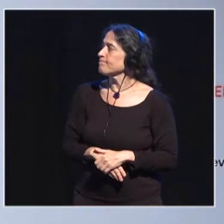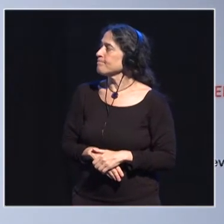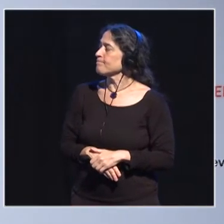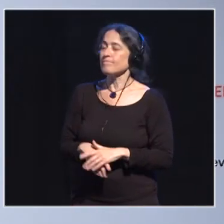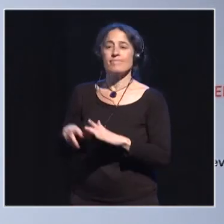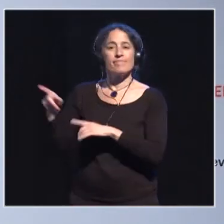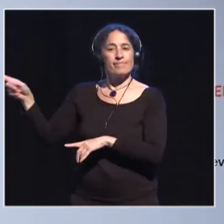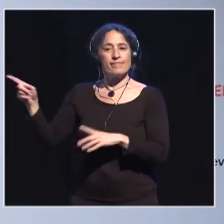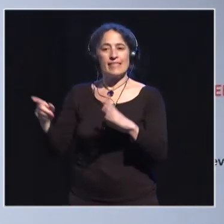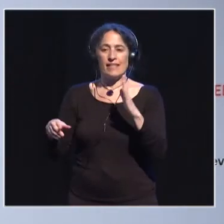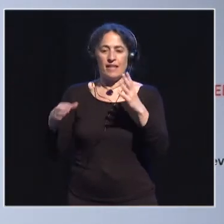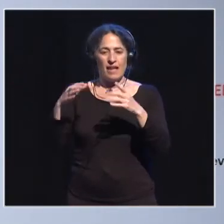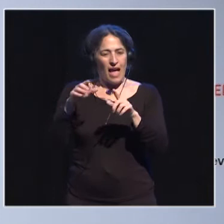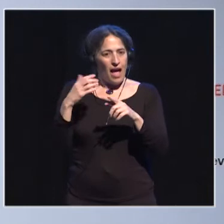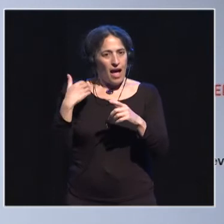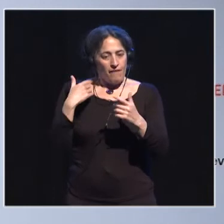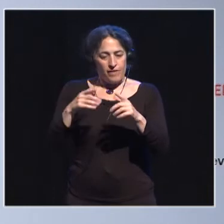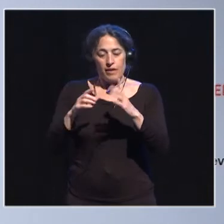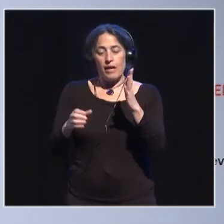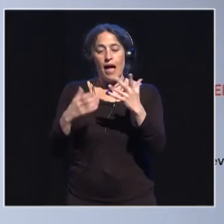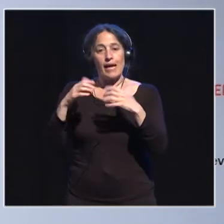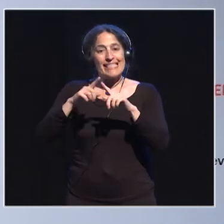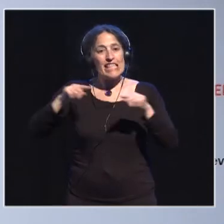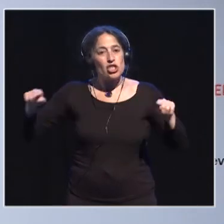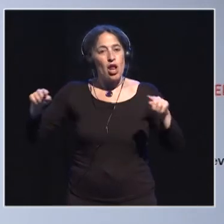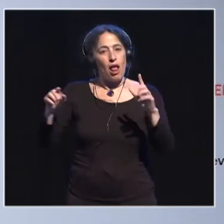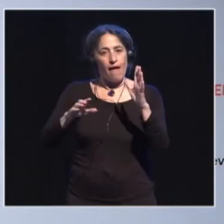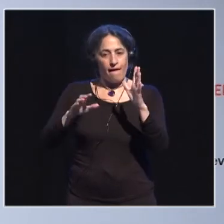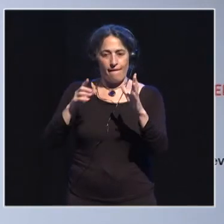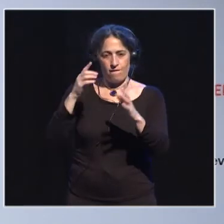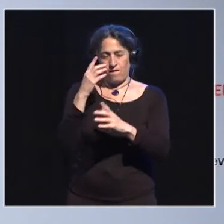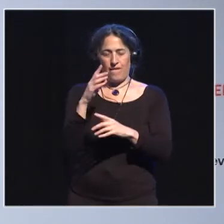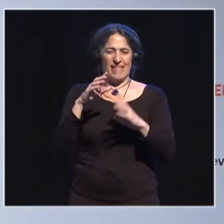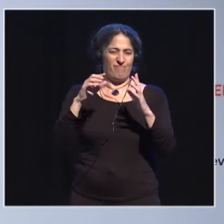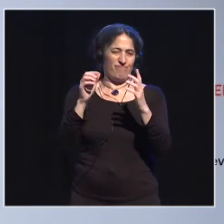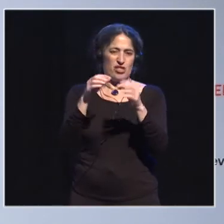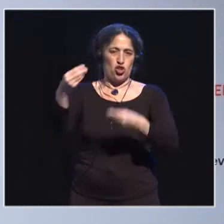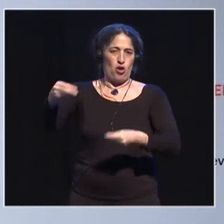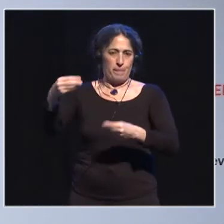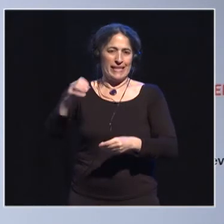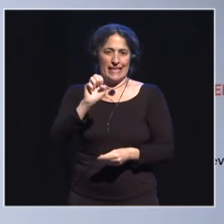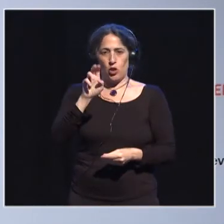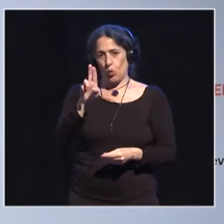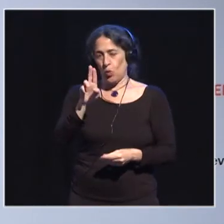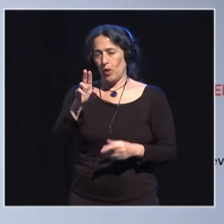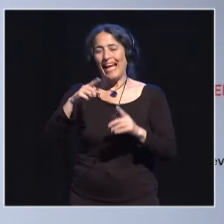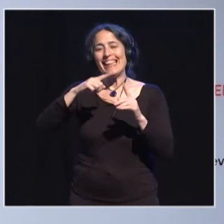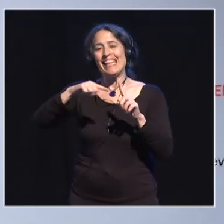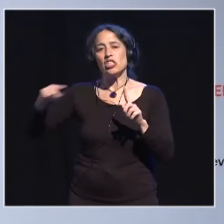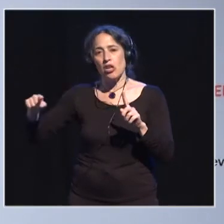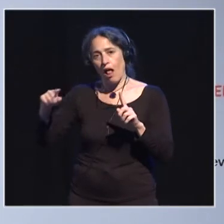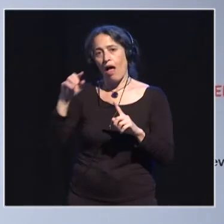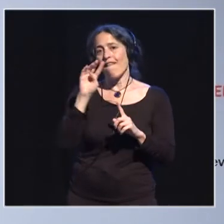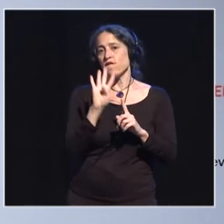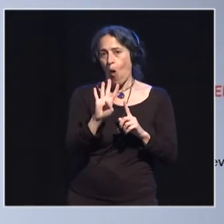that outlines how digital technologies can be mainstreamed into development policy. So perhaps give us your thoughts on how you're working at